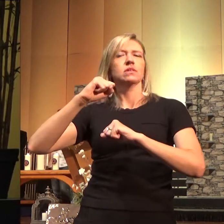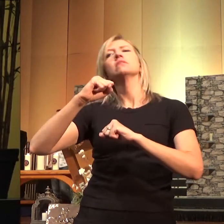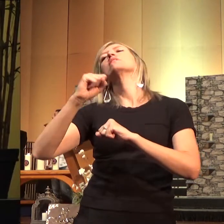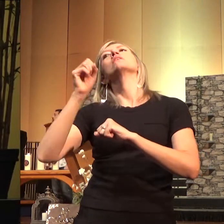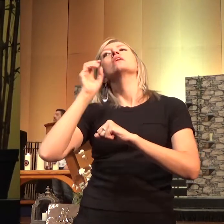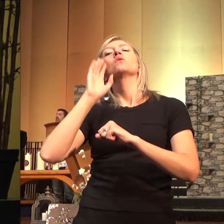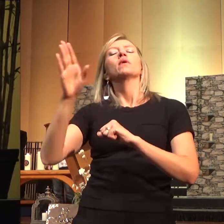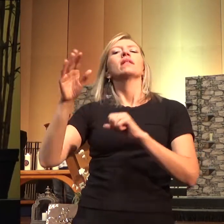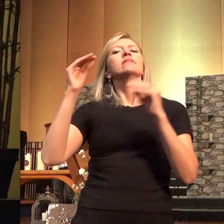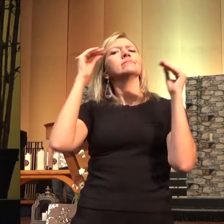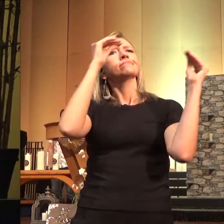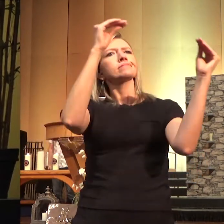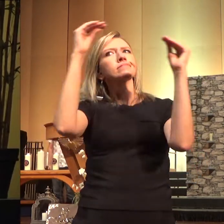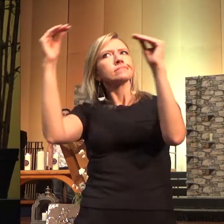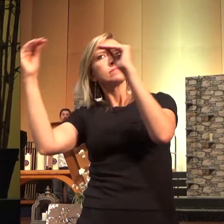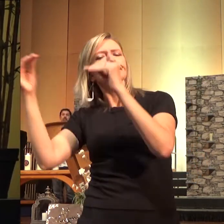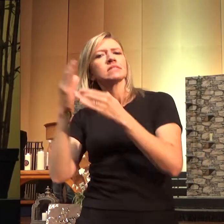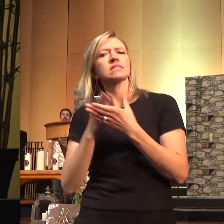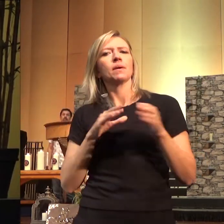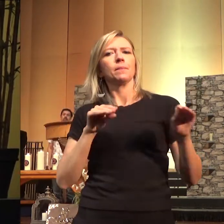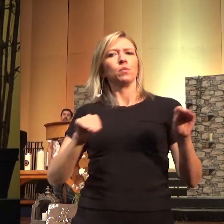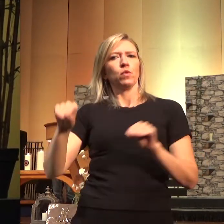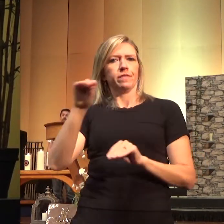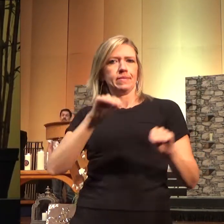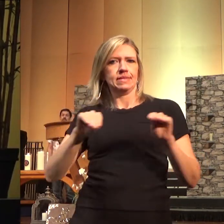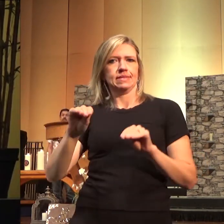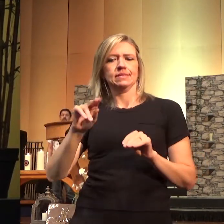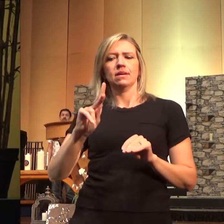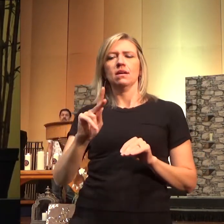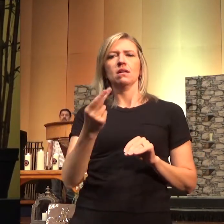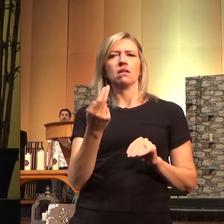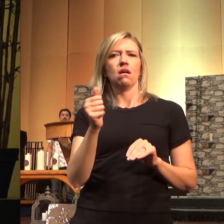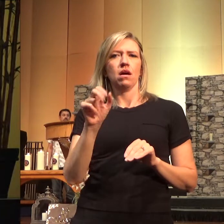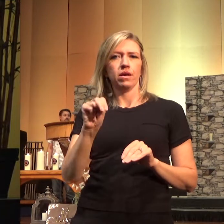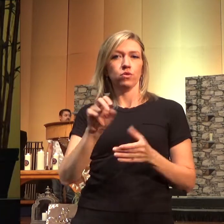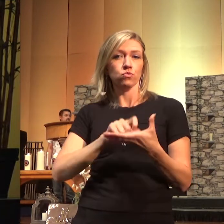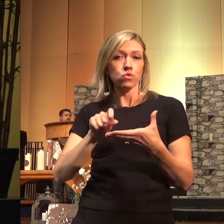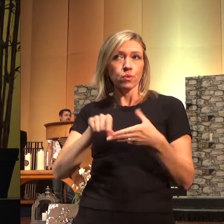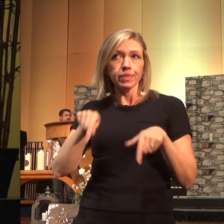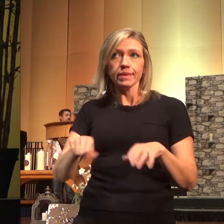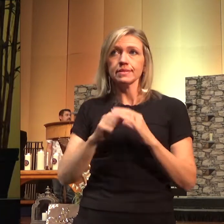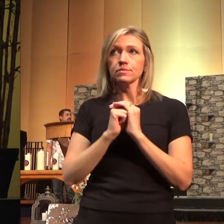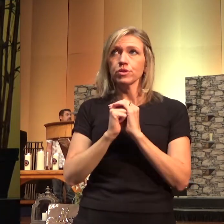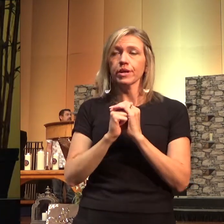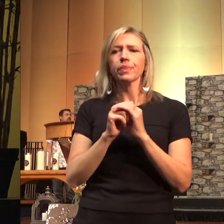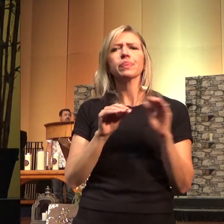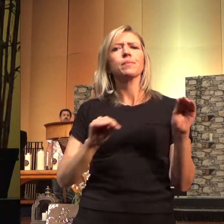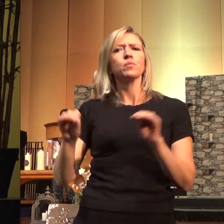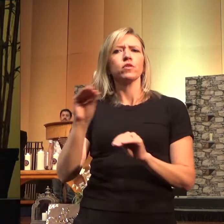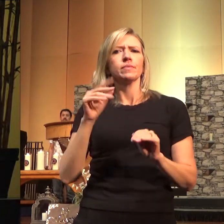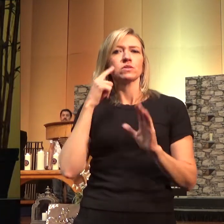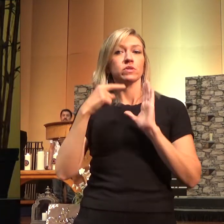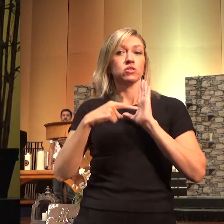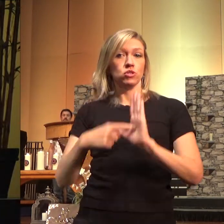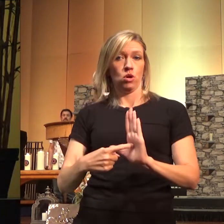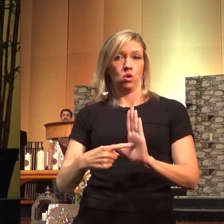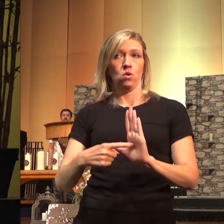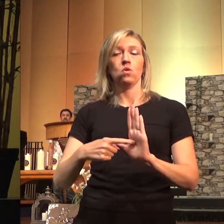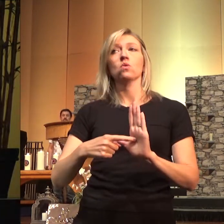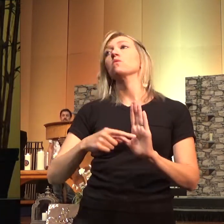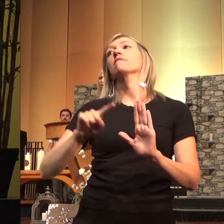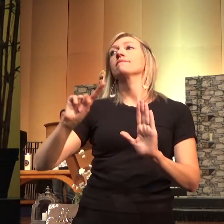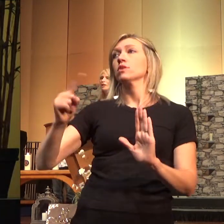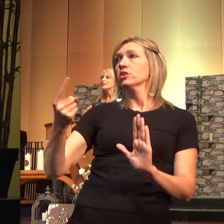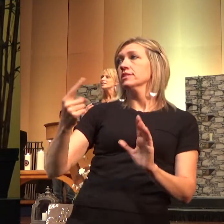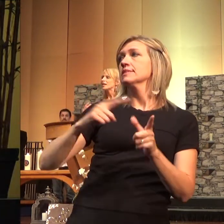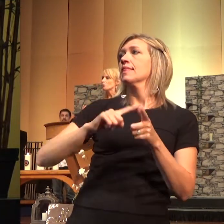I'm going to introduce to you some movements. Hazrat Inayat Khan wrote this prayer, and the movements I will show you